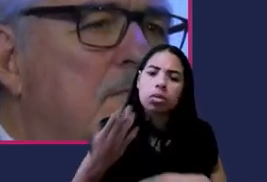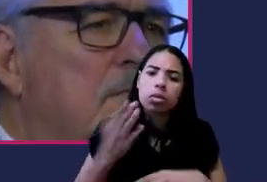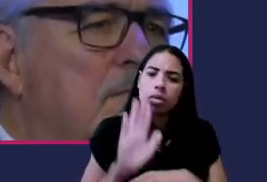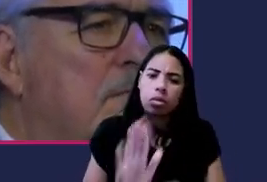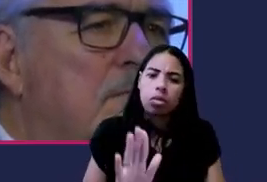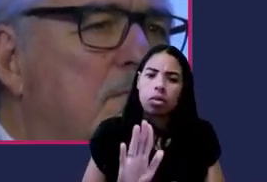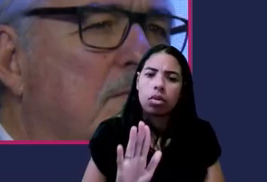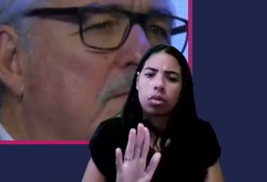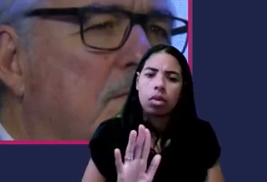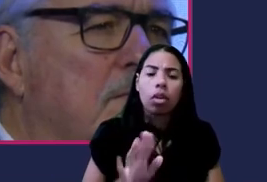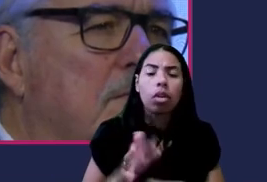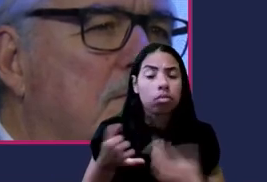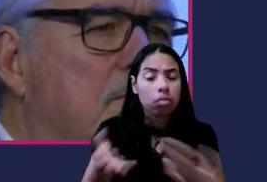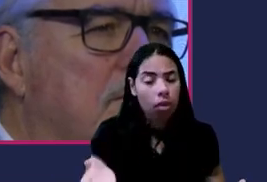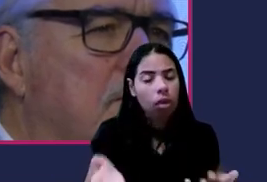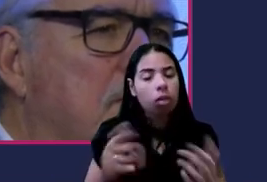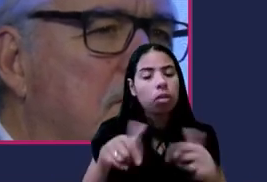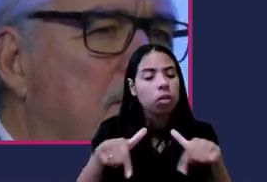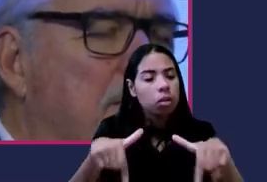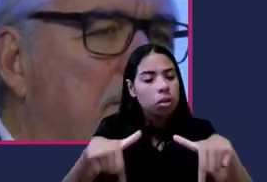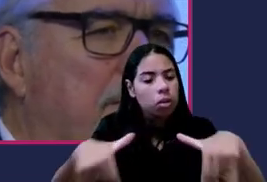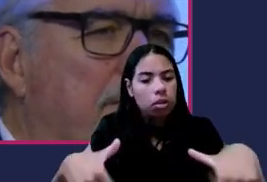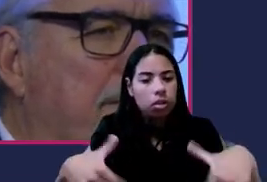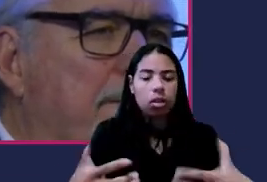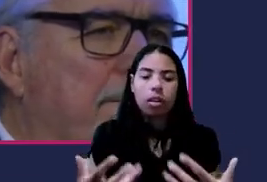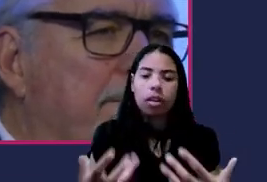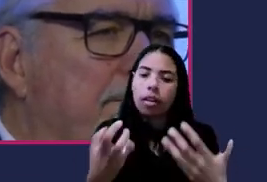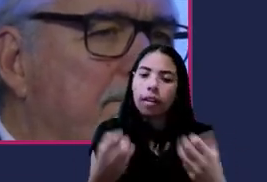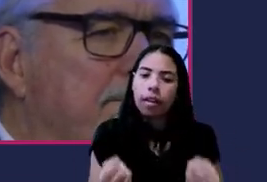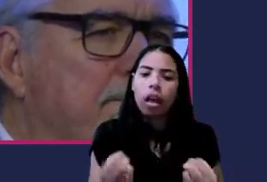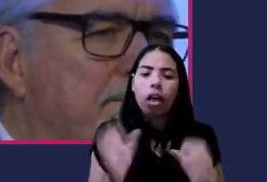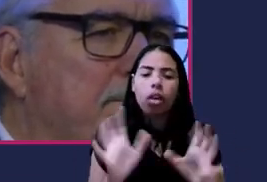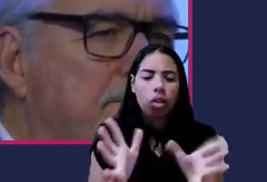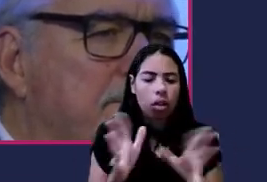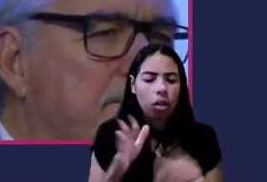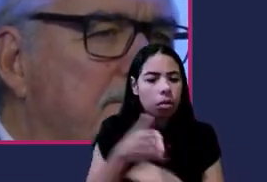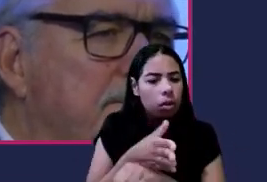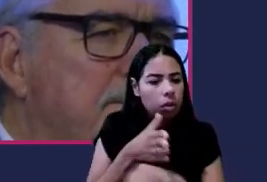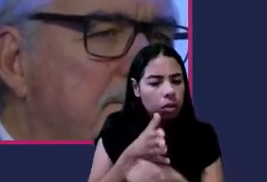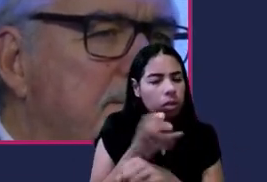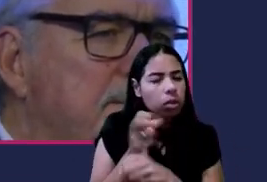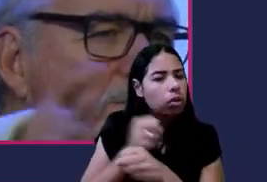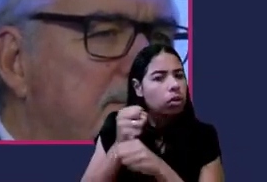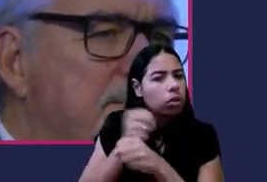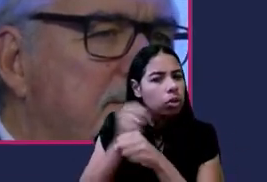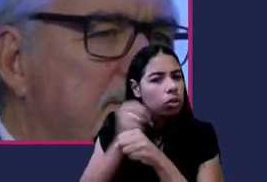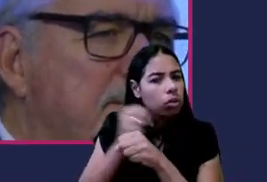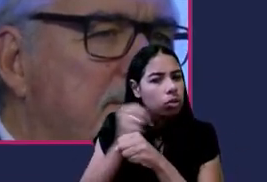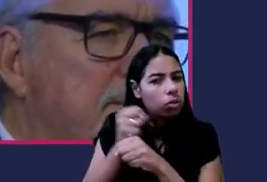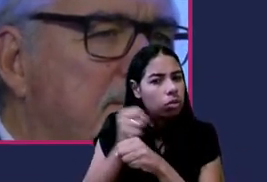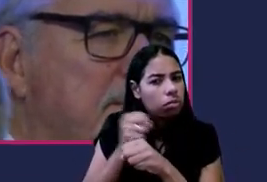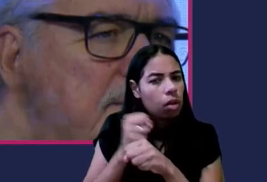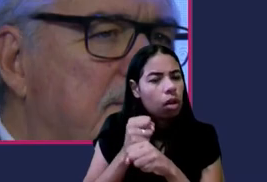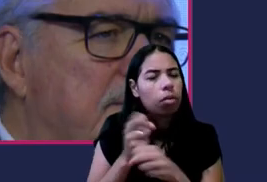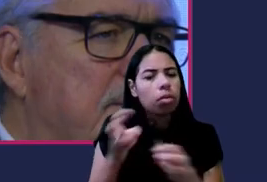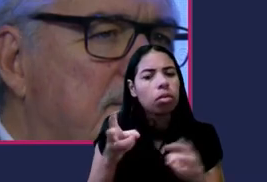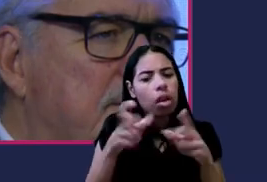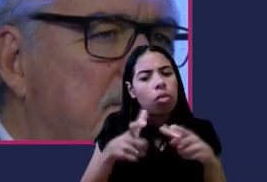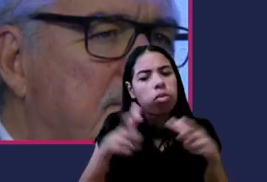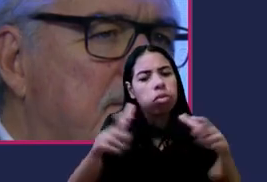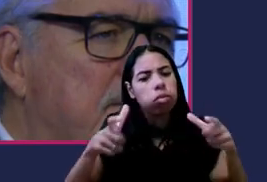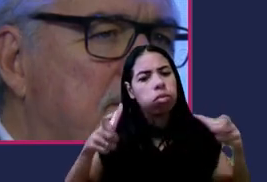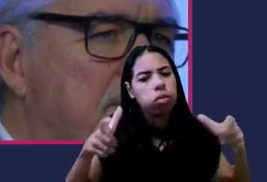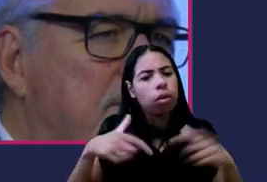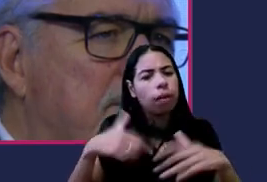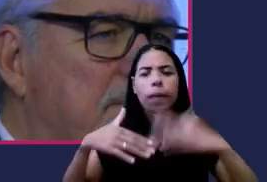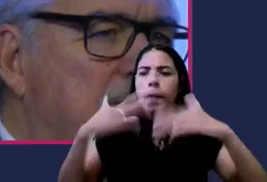achieve a response from the public sector. And that's what we've been doing. We've been participating in this scenario for